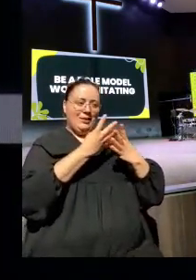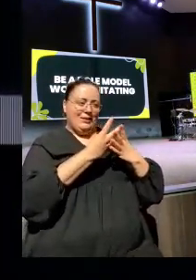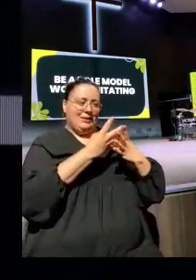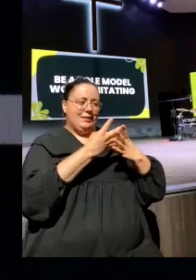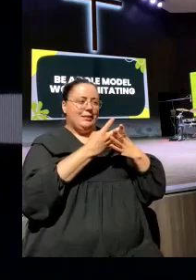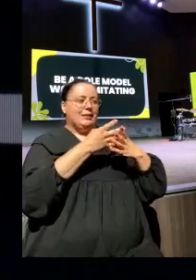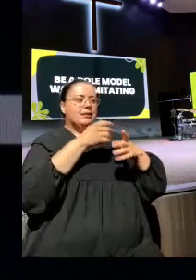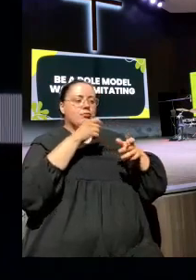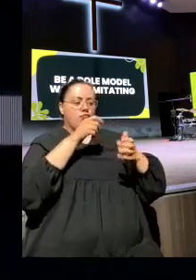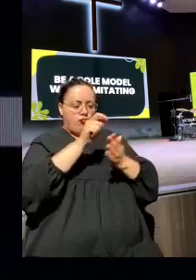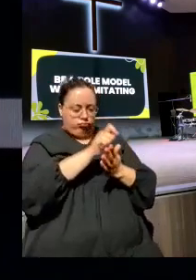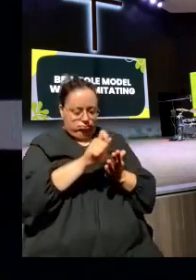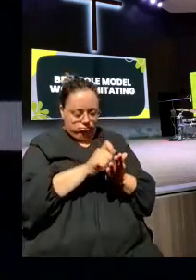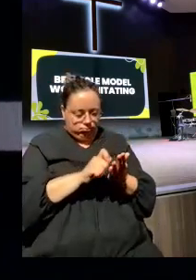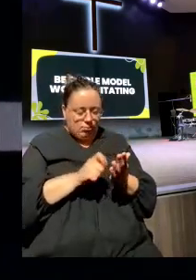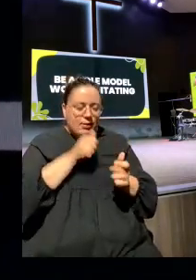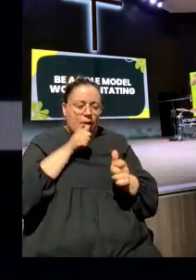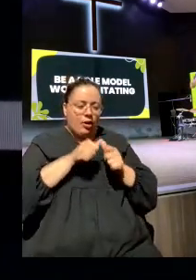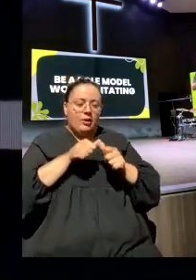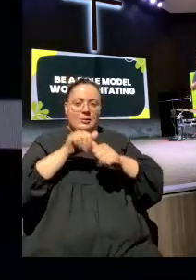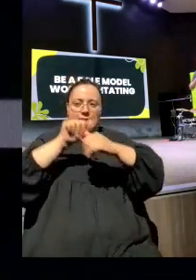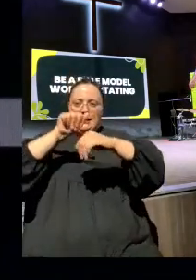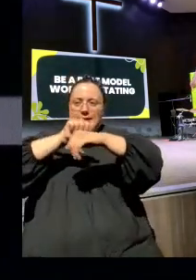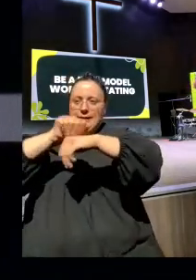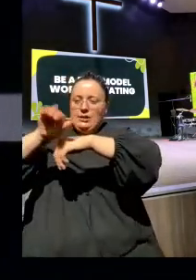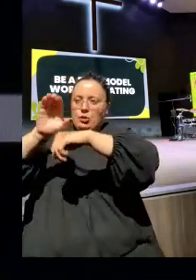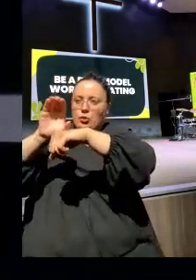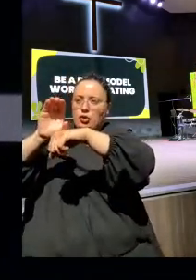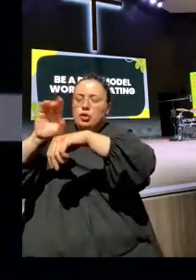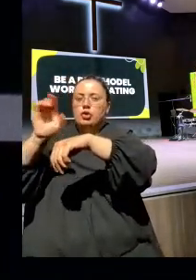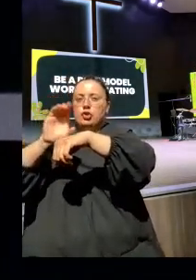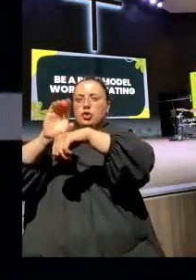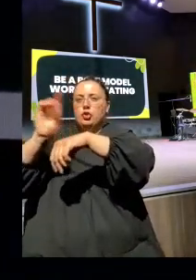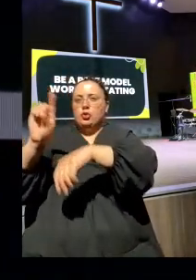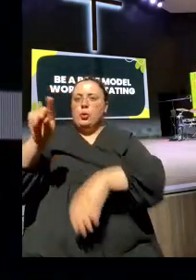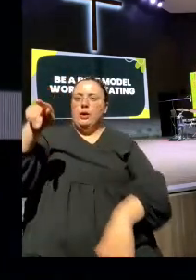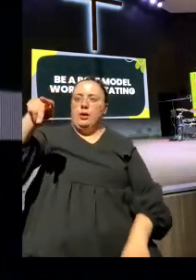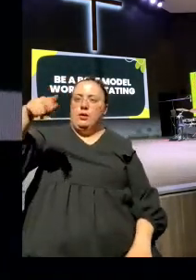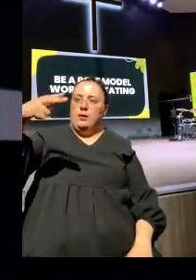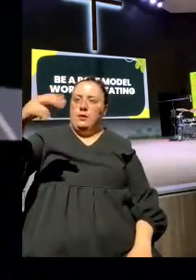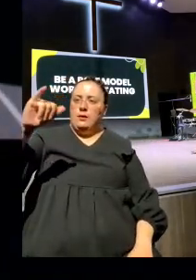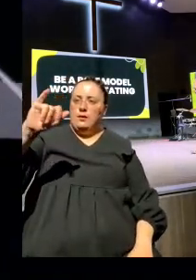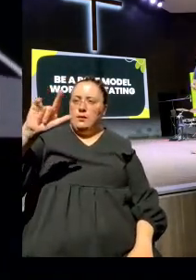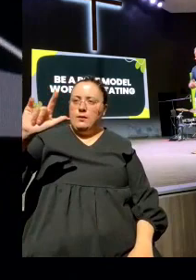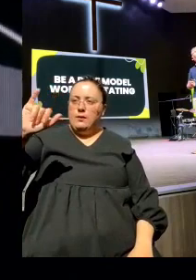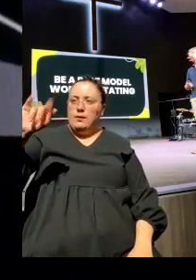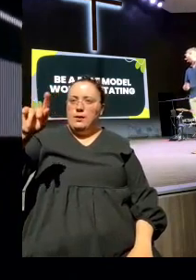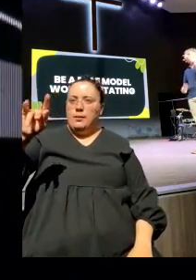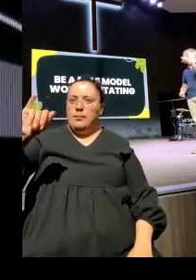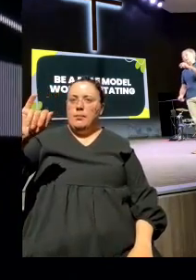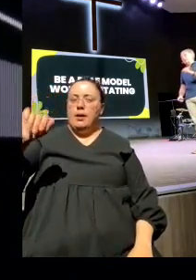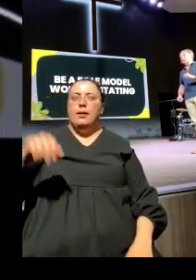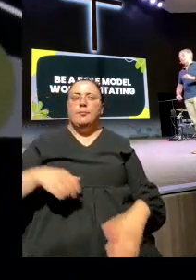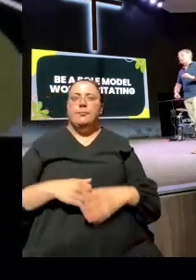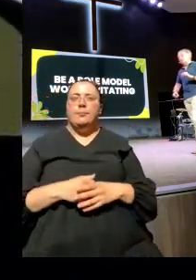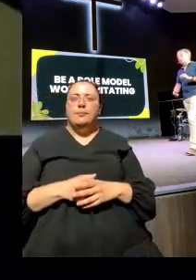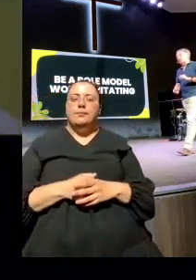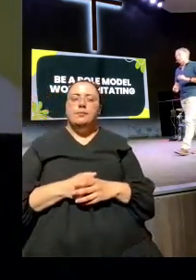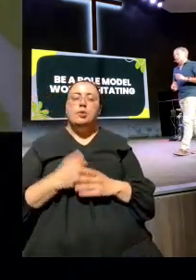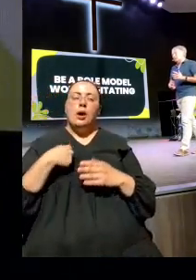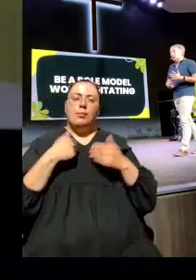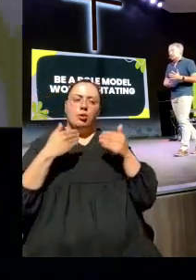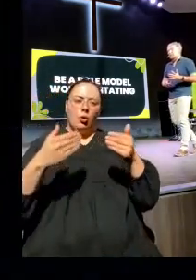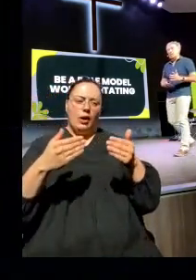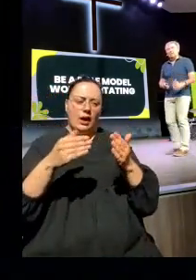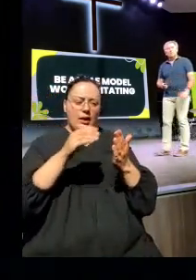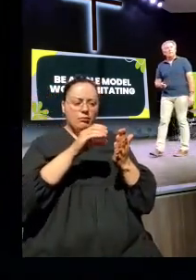Philippi. He was influencing them as a role model through his writings. And I want to take a look at this little passage just at the end, because I think it